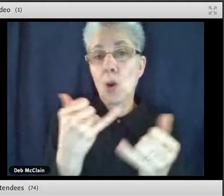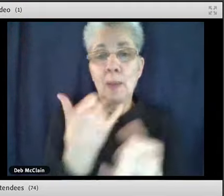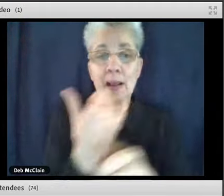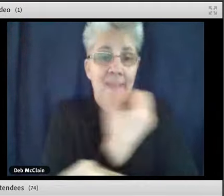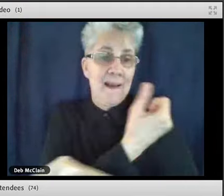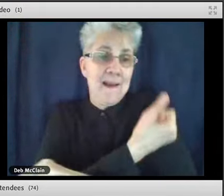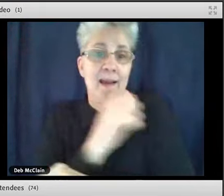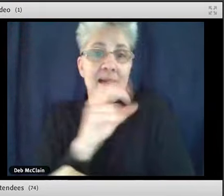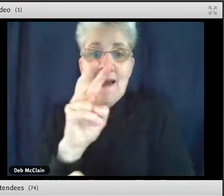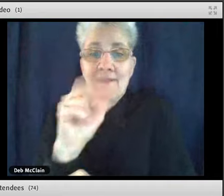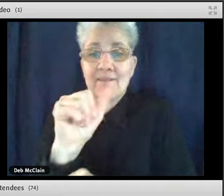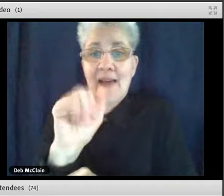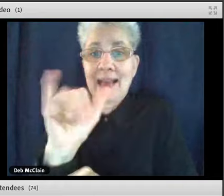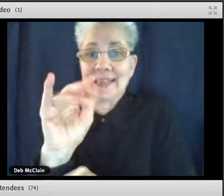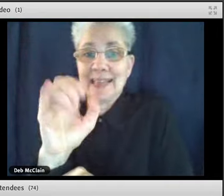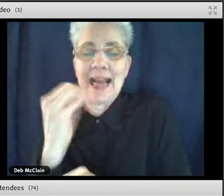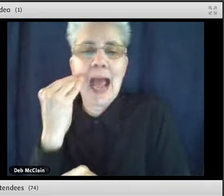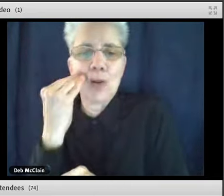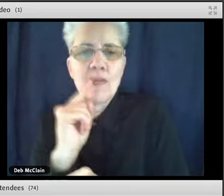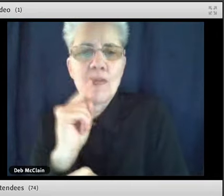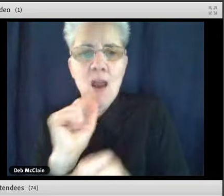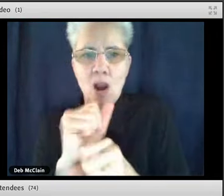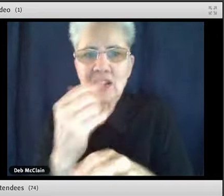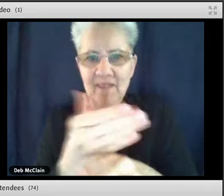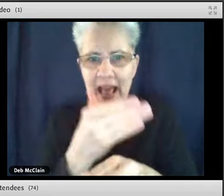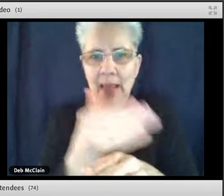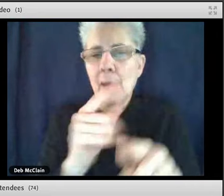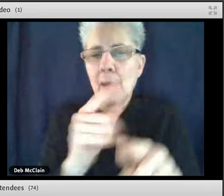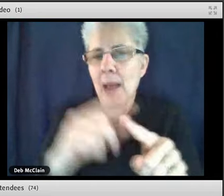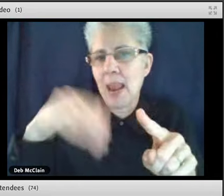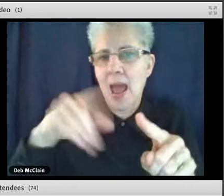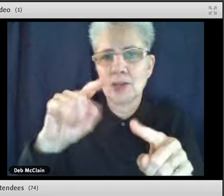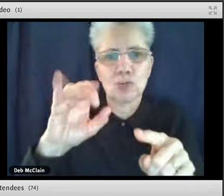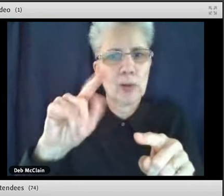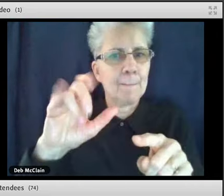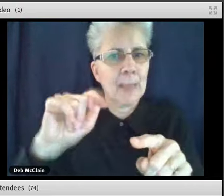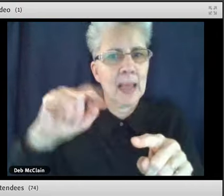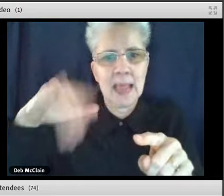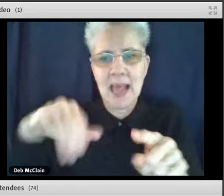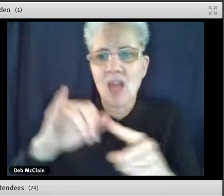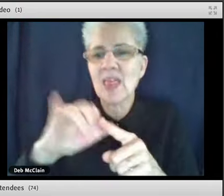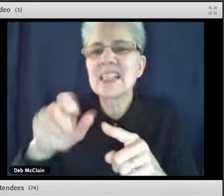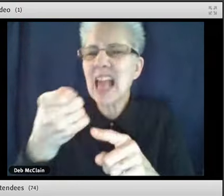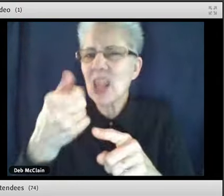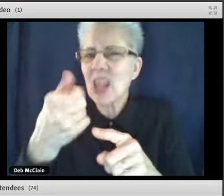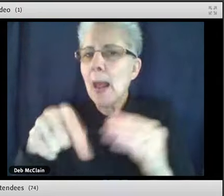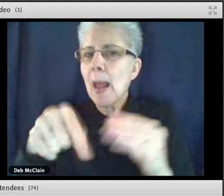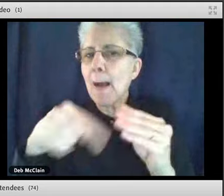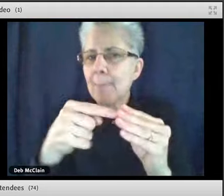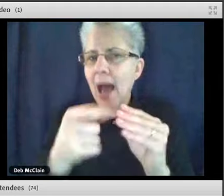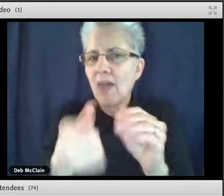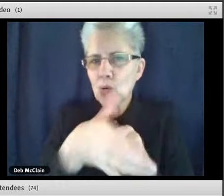working on some things, and there's not really a treatment. So that's just a little bit about the